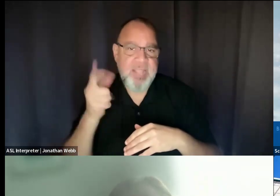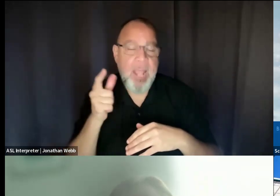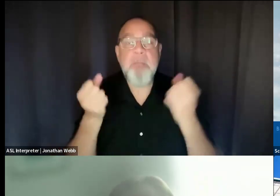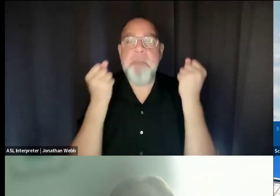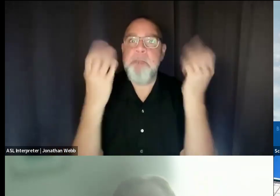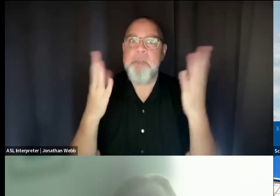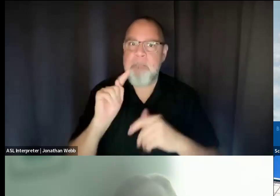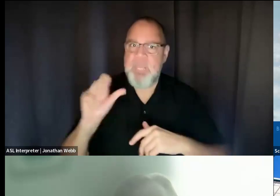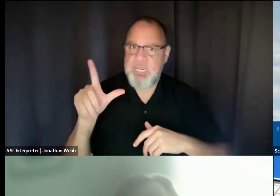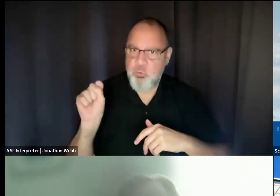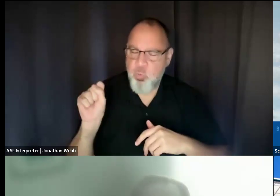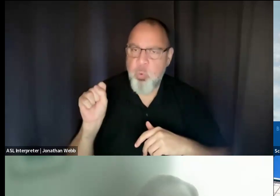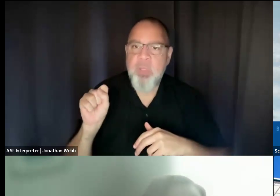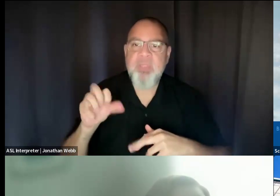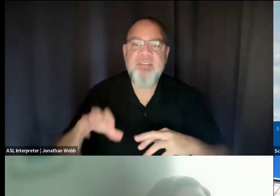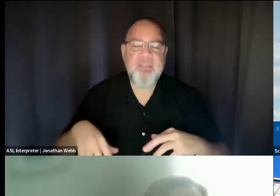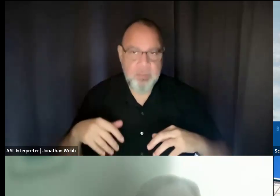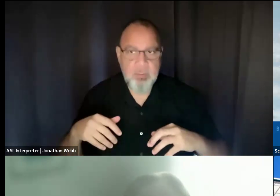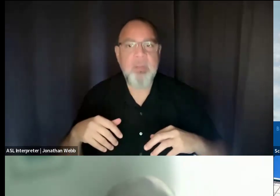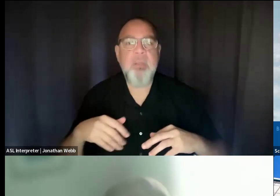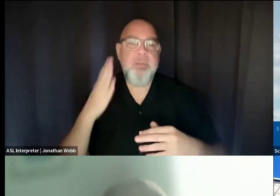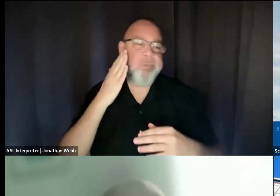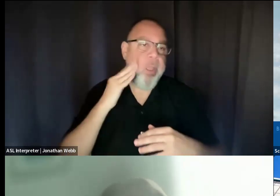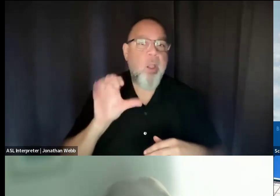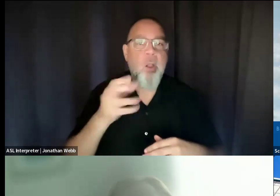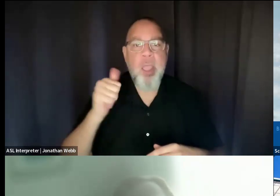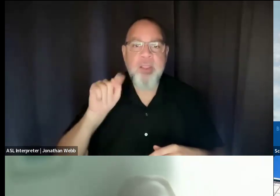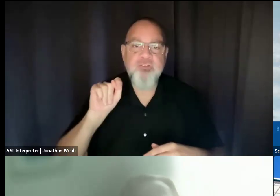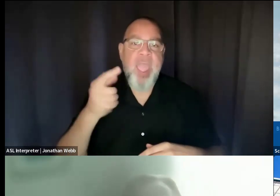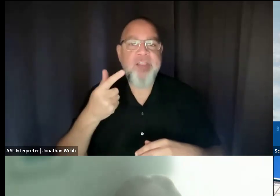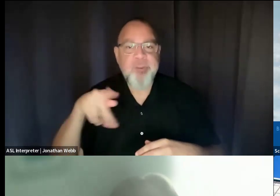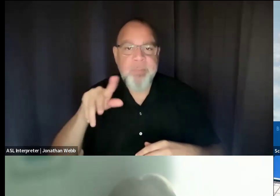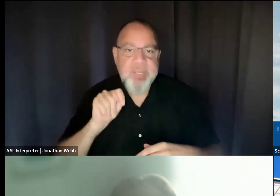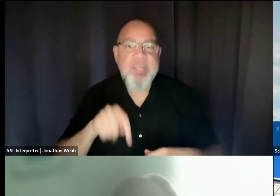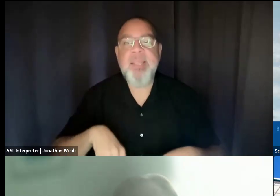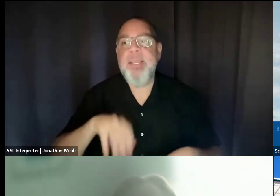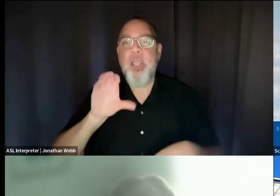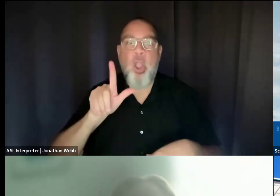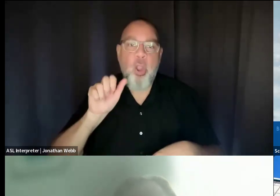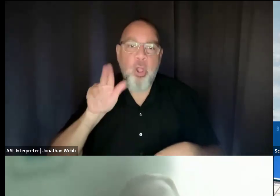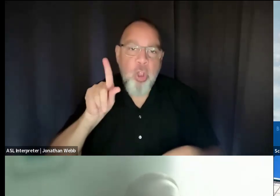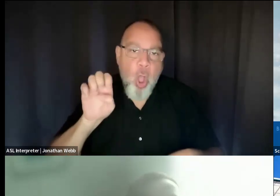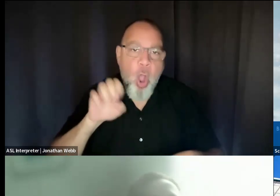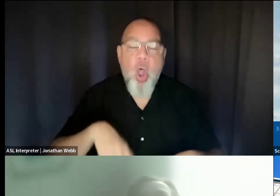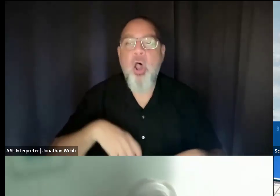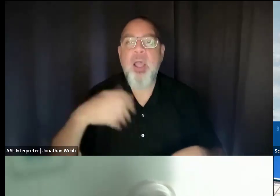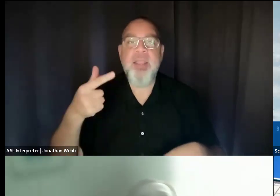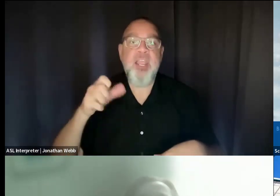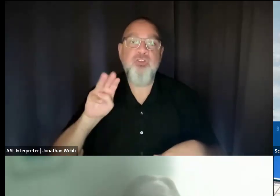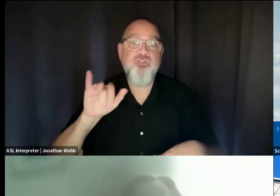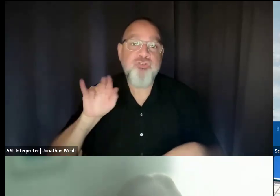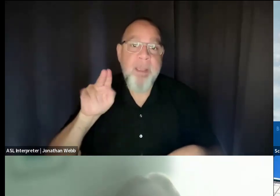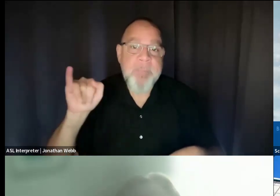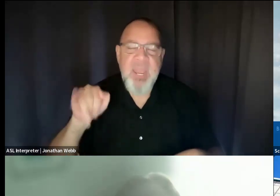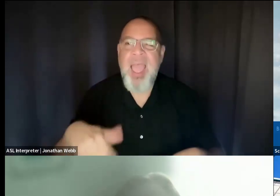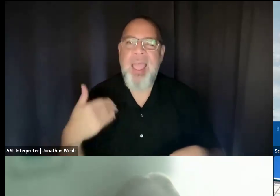is not just, there's obviously like Chat GPT and Claude, and Gemini, and there's now so many